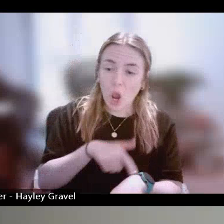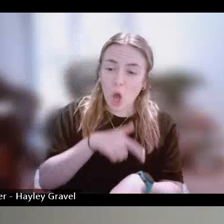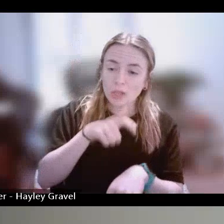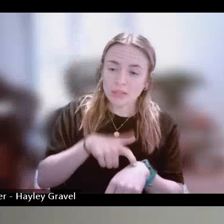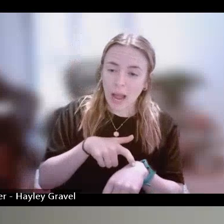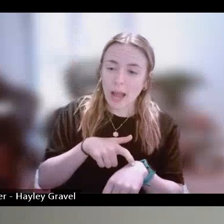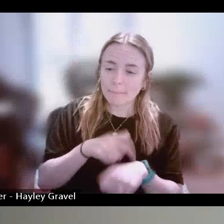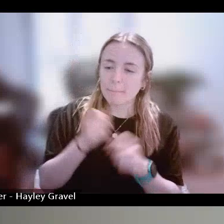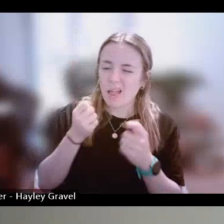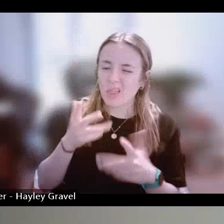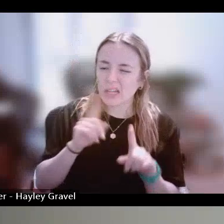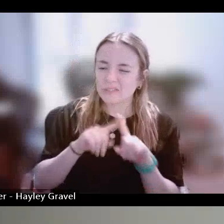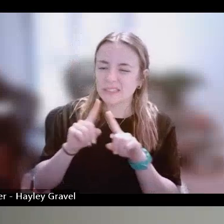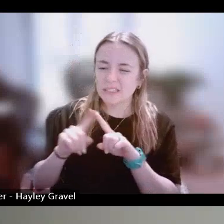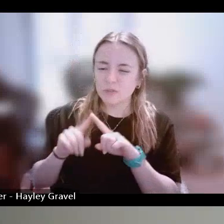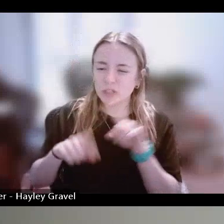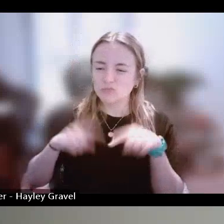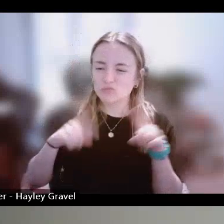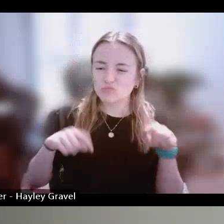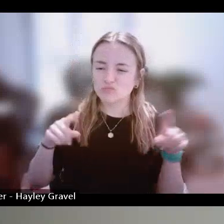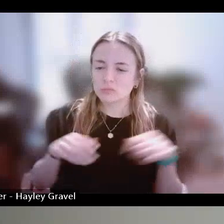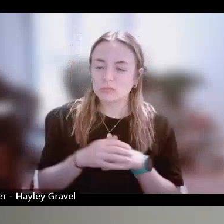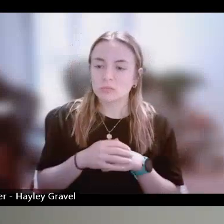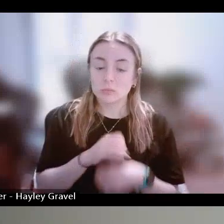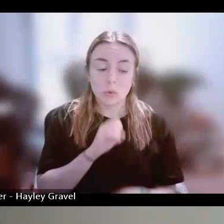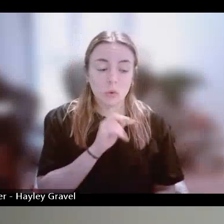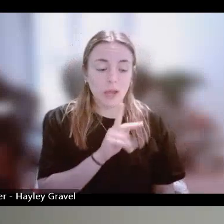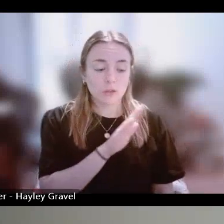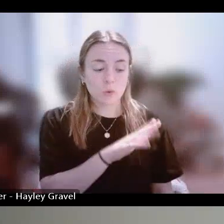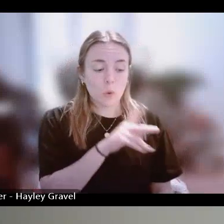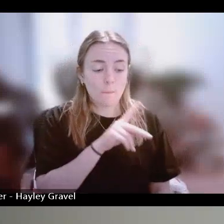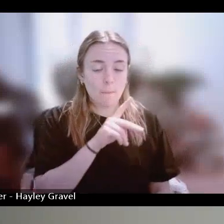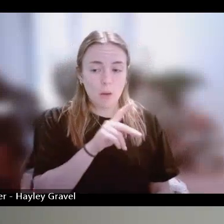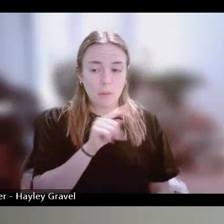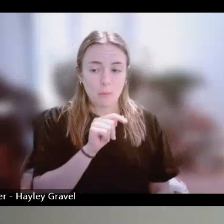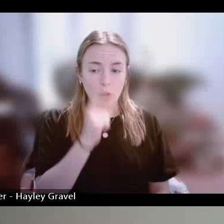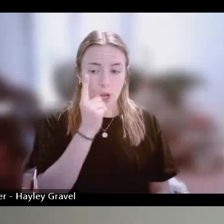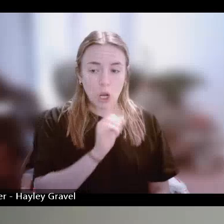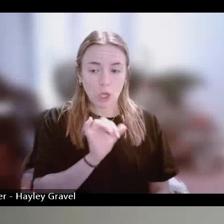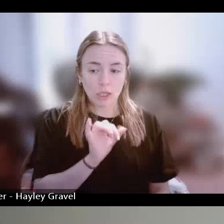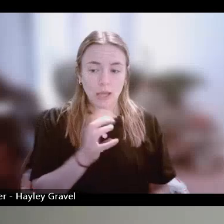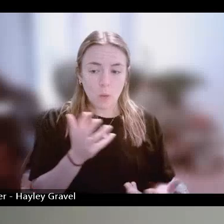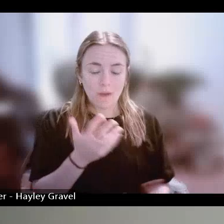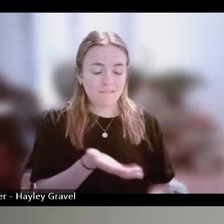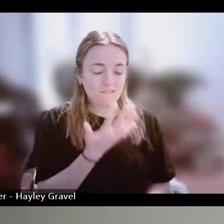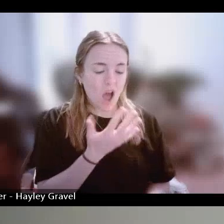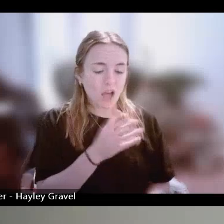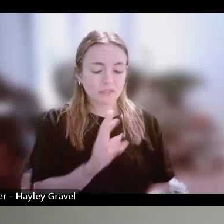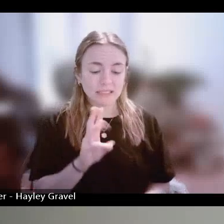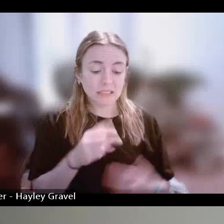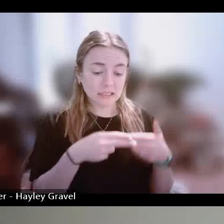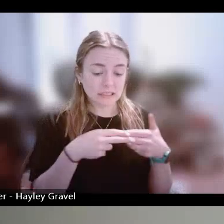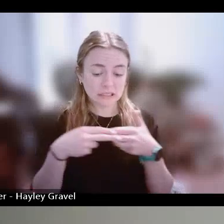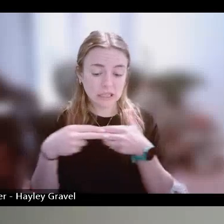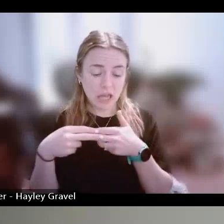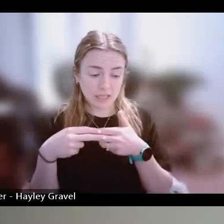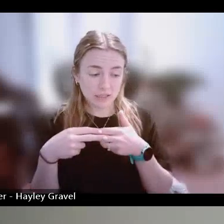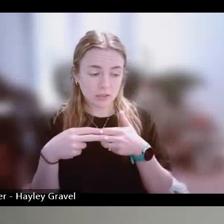Yeah. So this is what your PowerPoint is going to look like. Your 5 or 6 slide PowerPoint is going to be kind